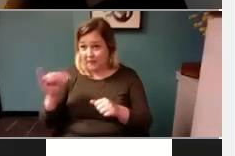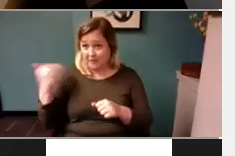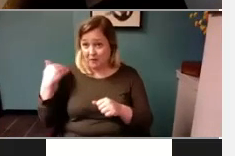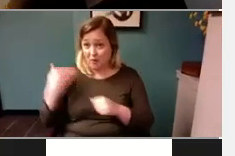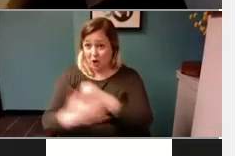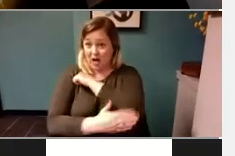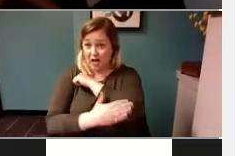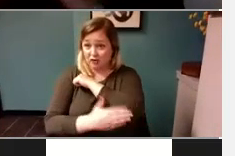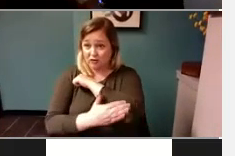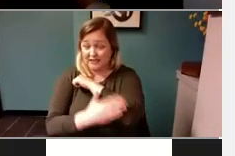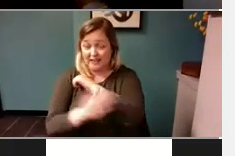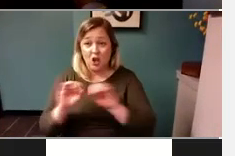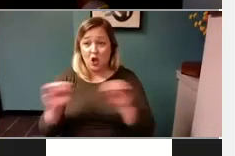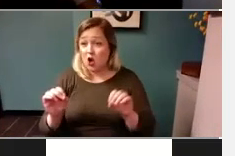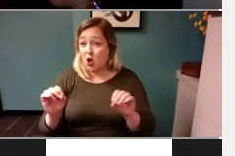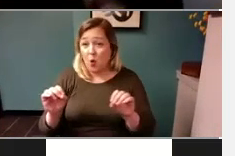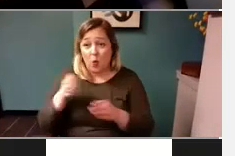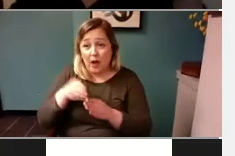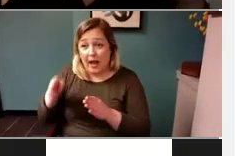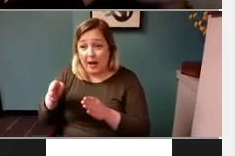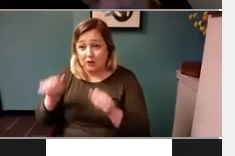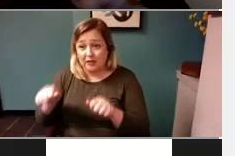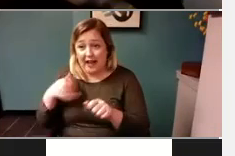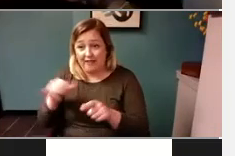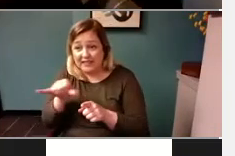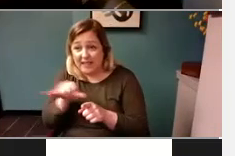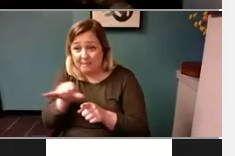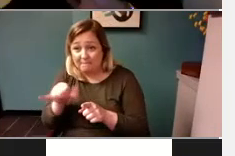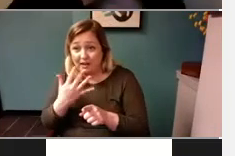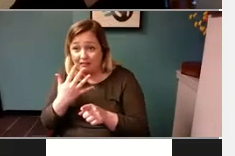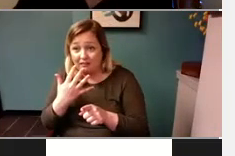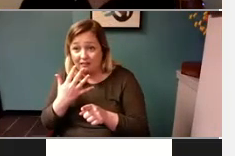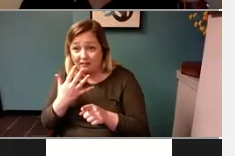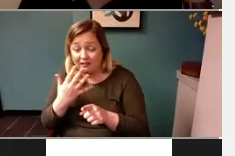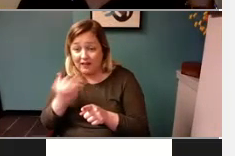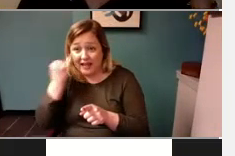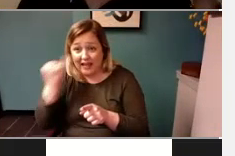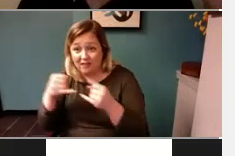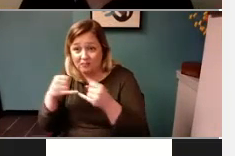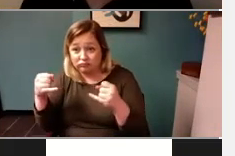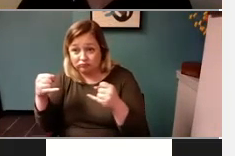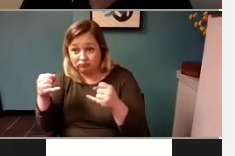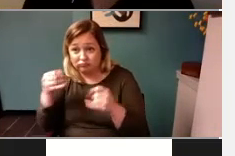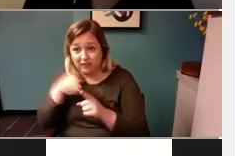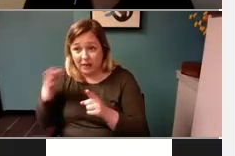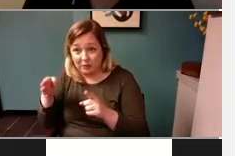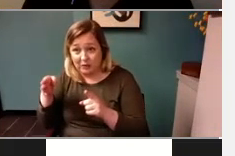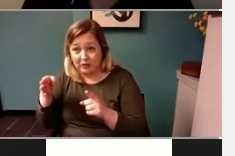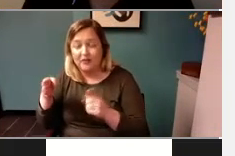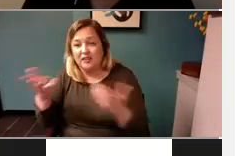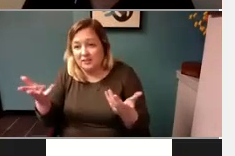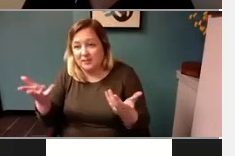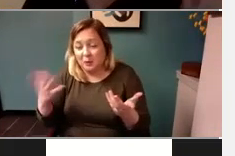Exactly. So you guys understand how these two very different problems are basically inherently the same problem,